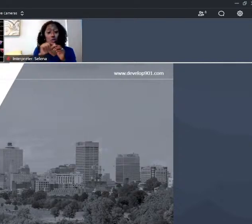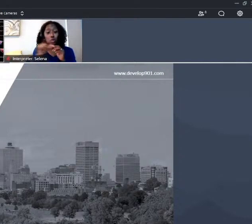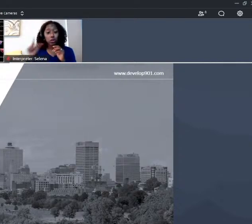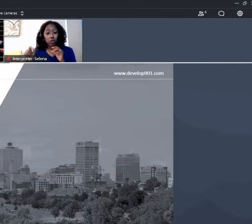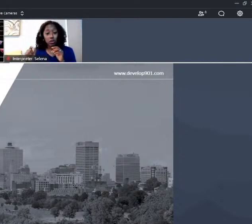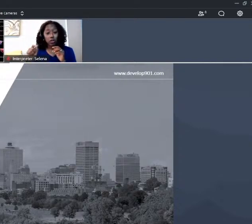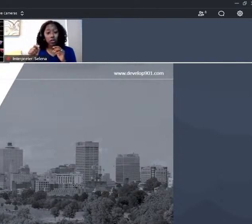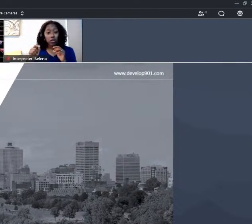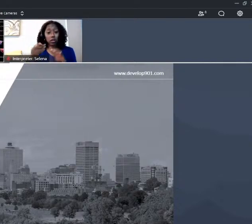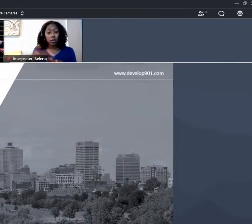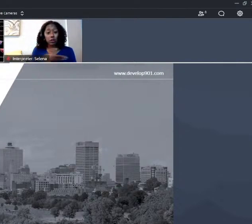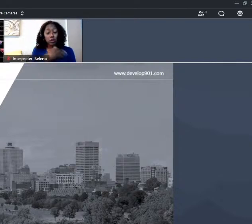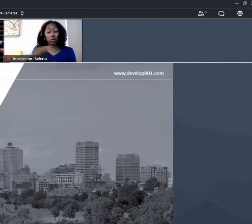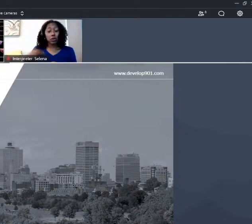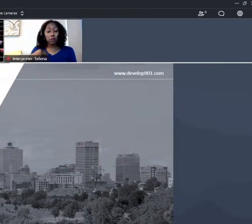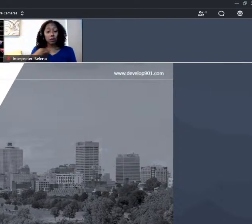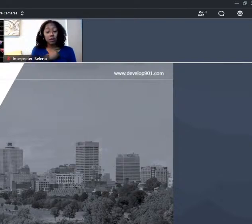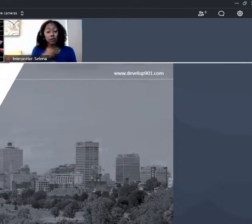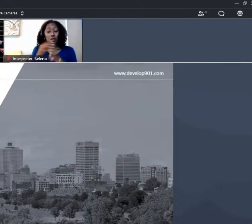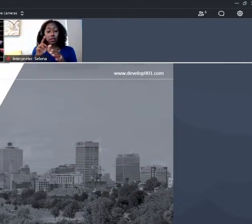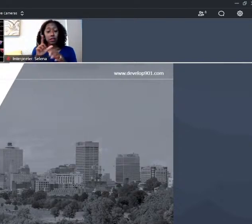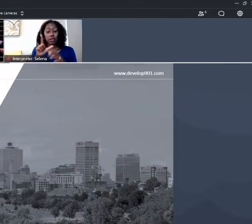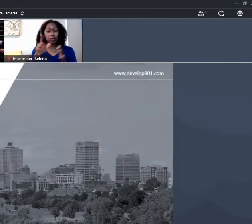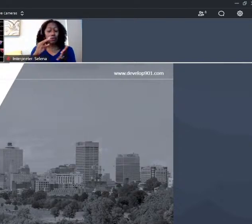2020, before Memphis Landmarks Commission, over